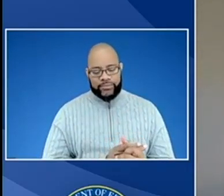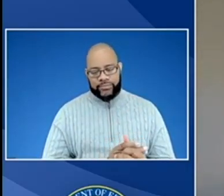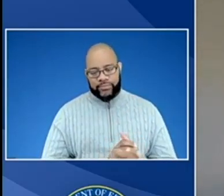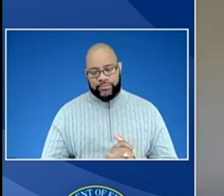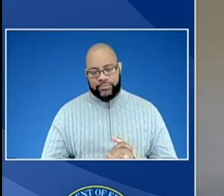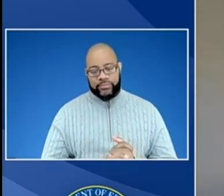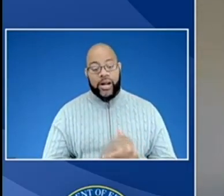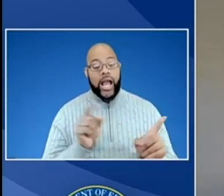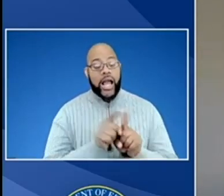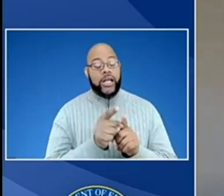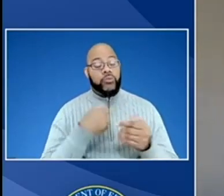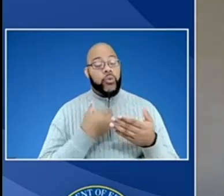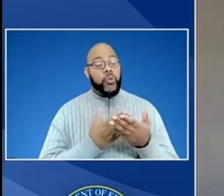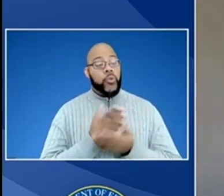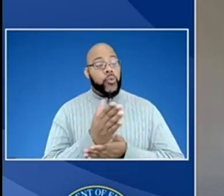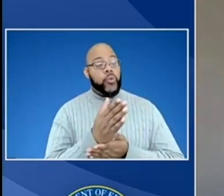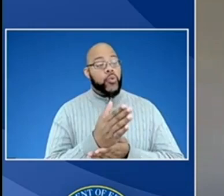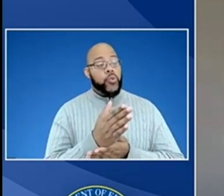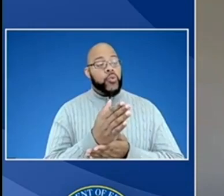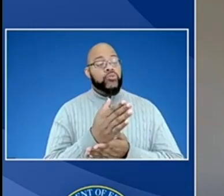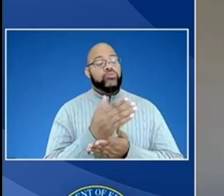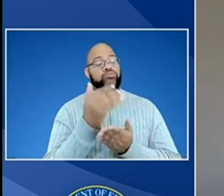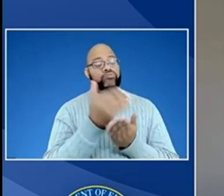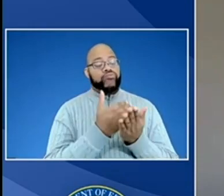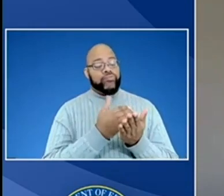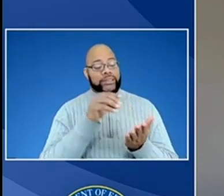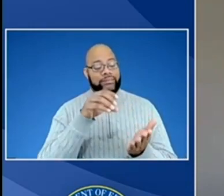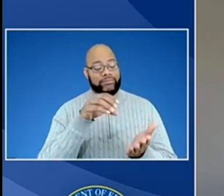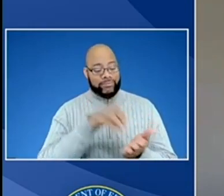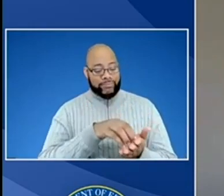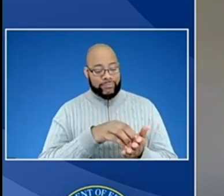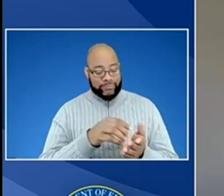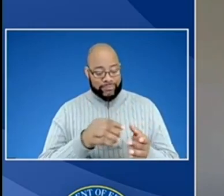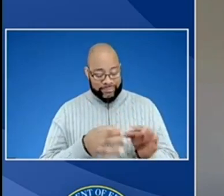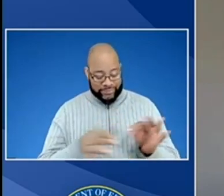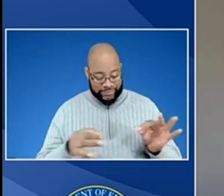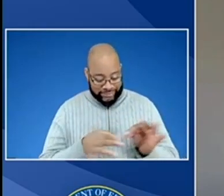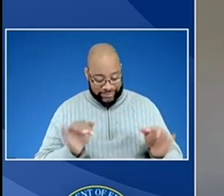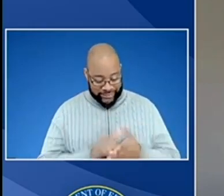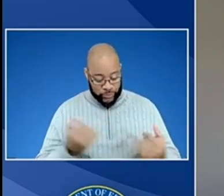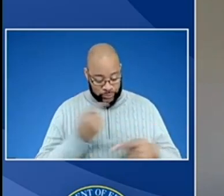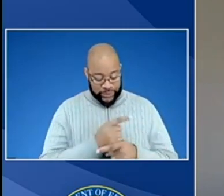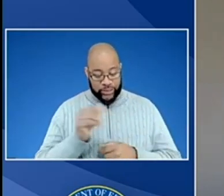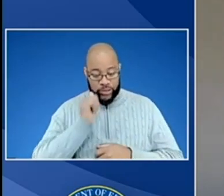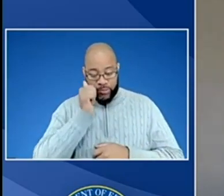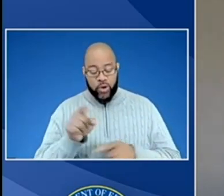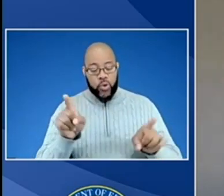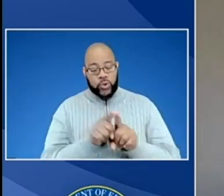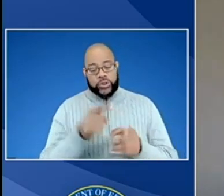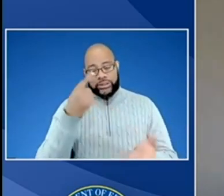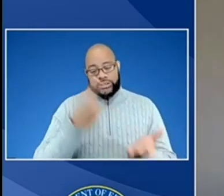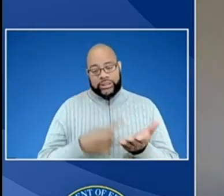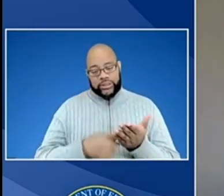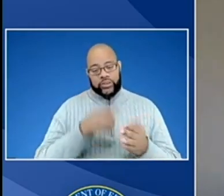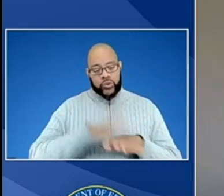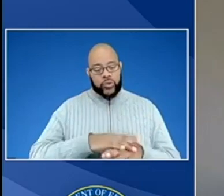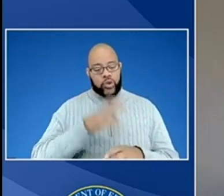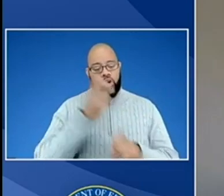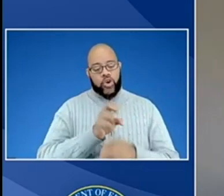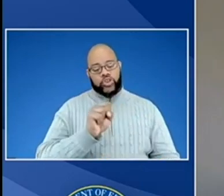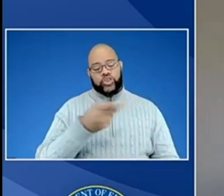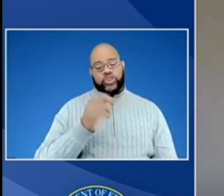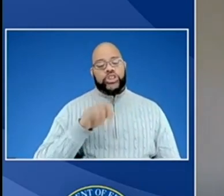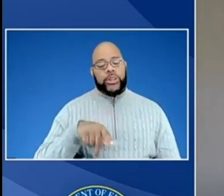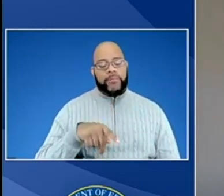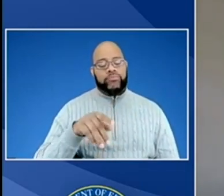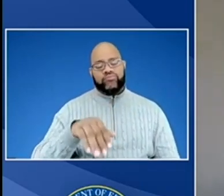As we move through the regulatory text that's before us today and tomorrow, as well as a discussion on hardship, just a